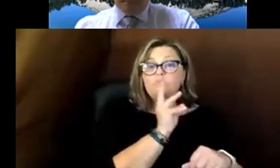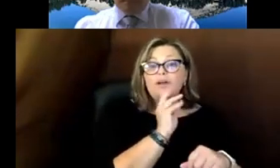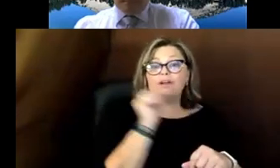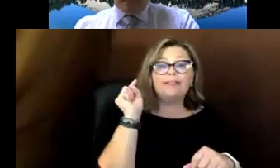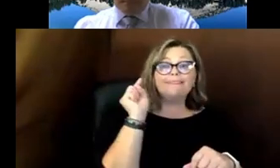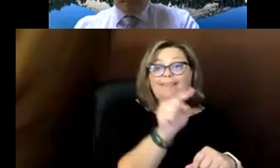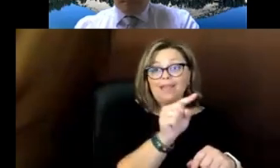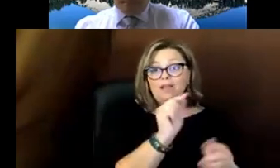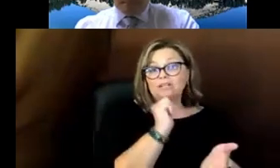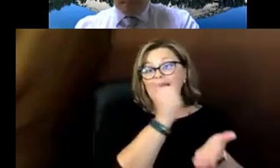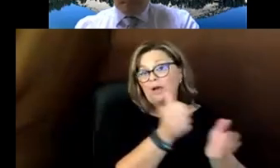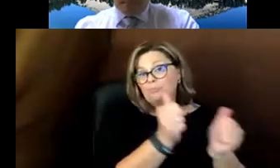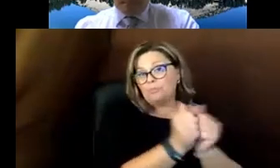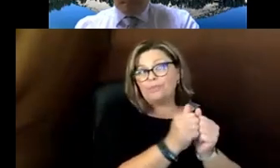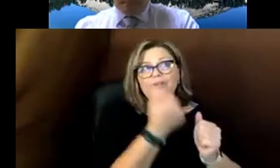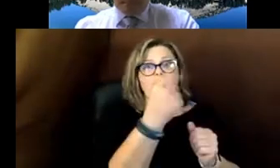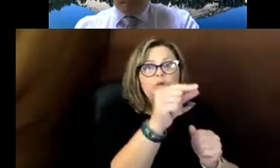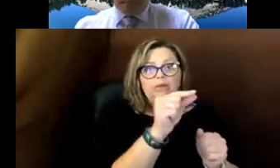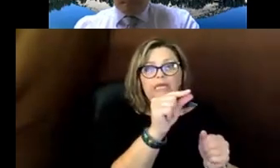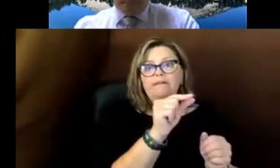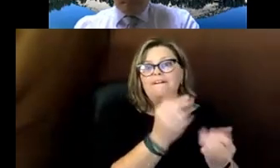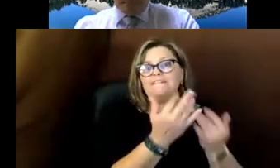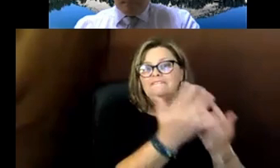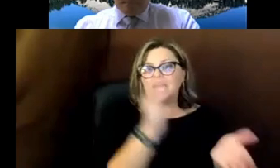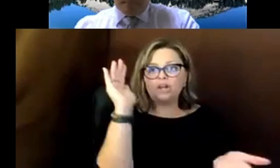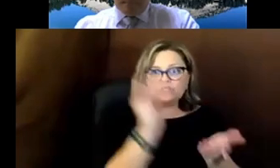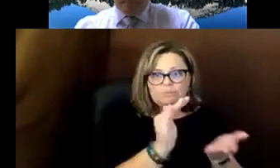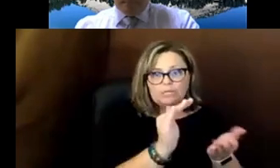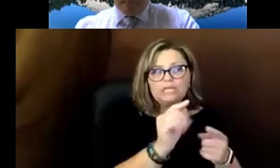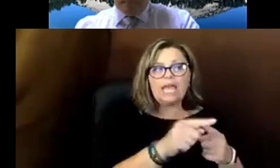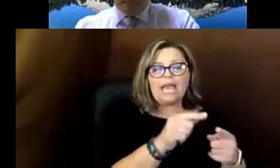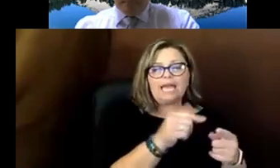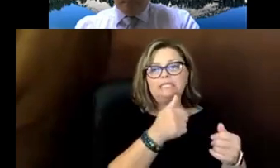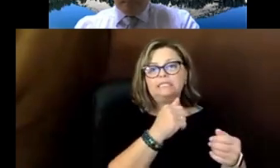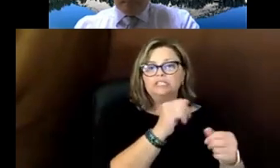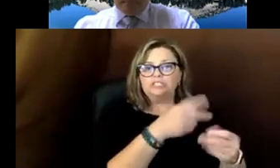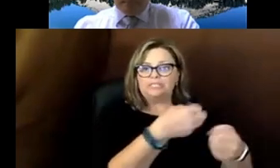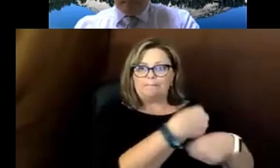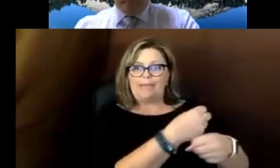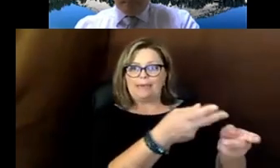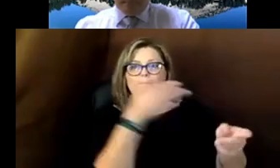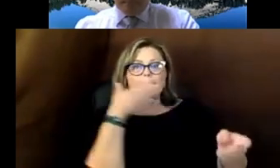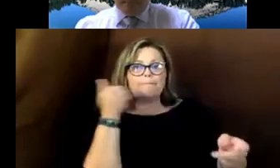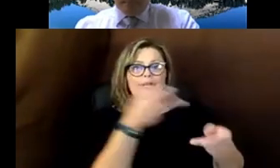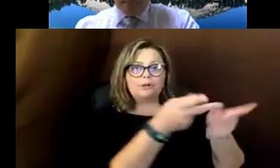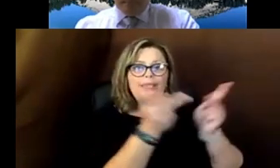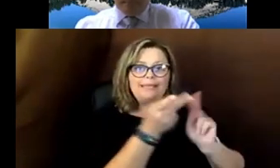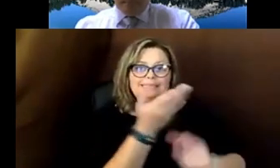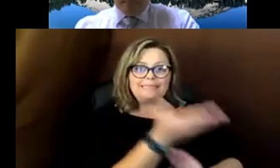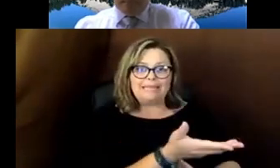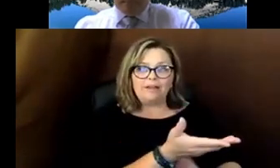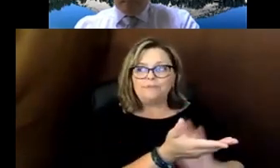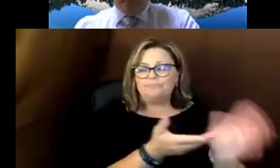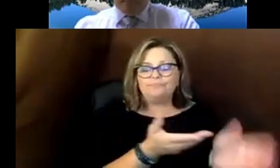to help with fire suppression and create a more sustainable area. I'm not sure why the state is